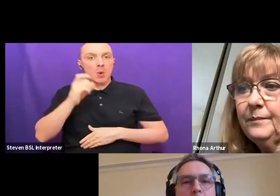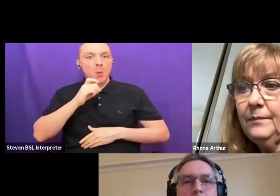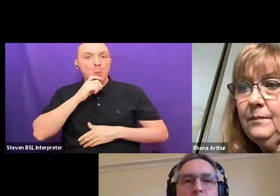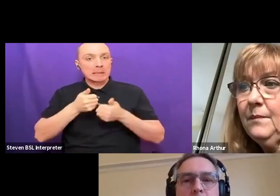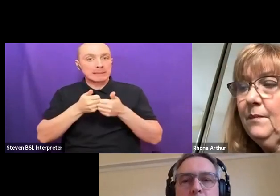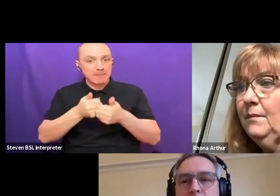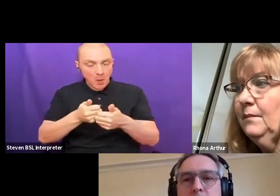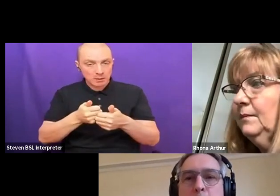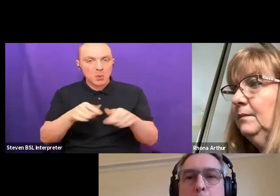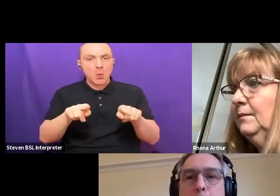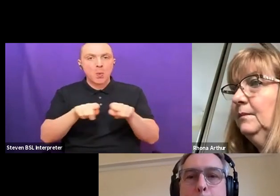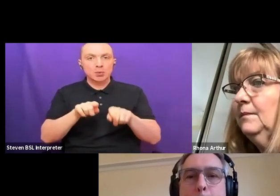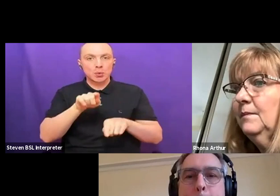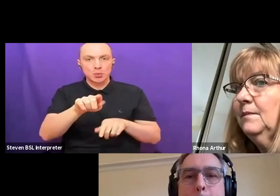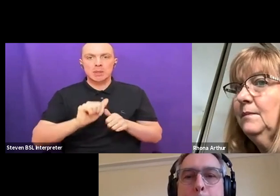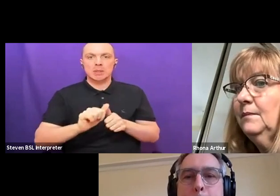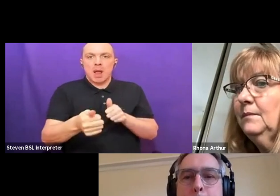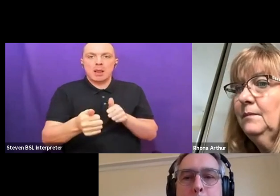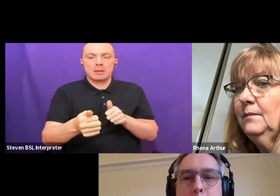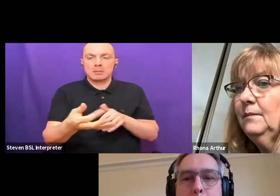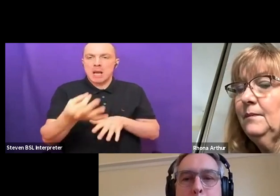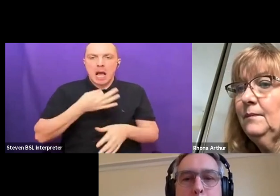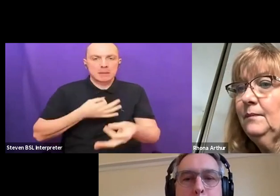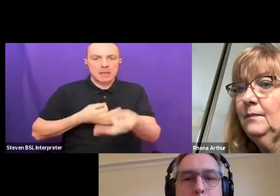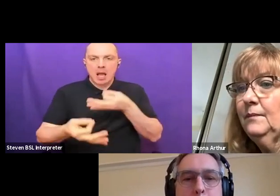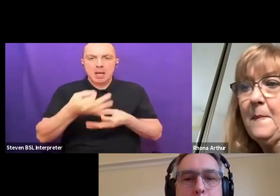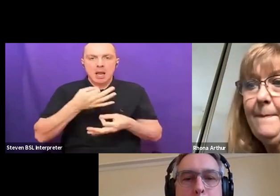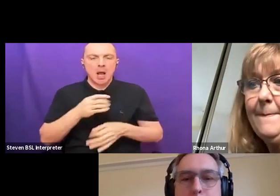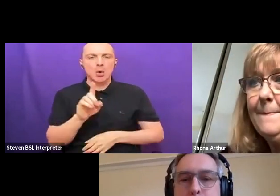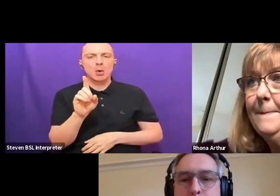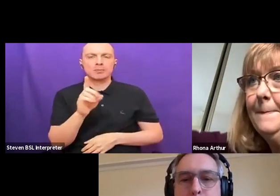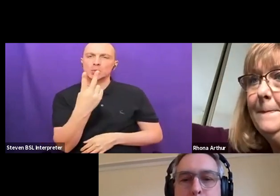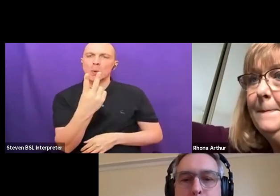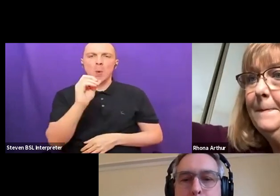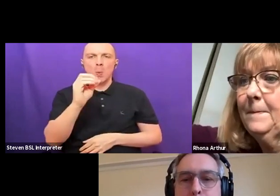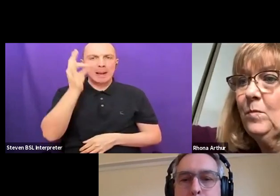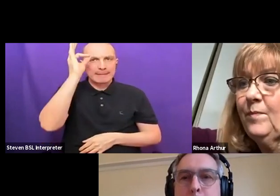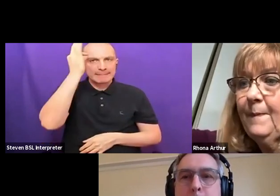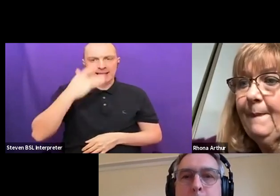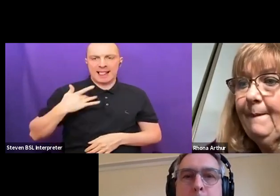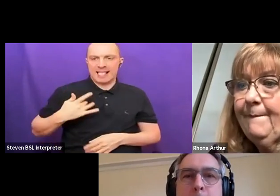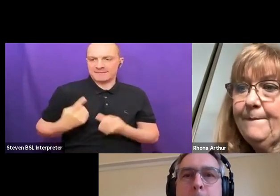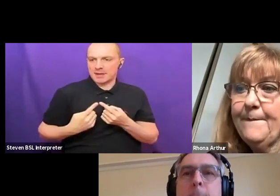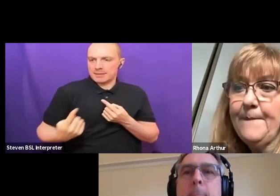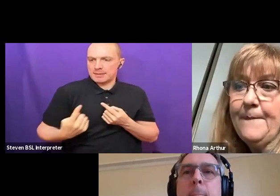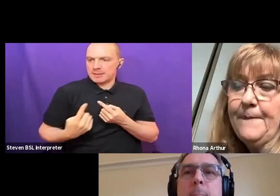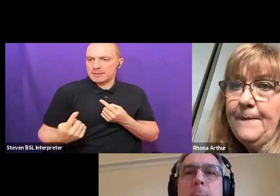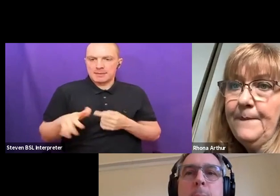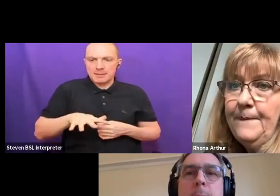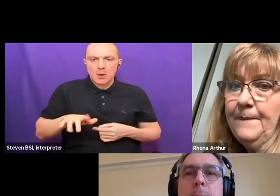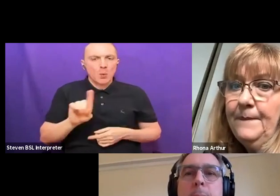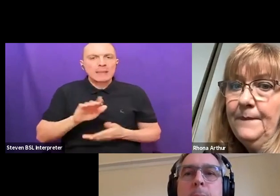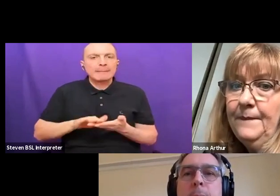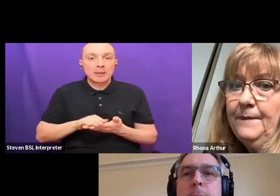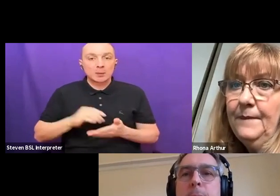ask questions about how a 20-minute neighbourhood might work in practice. Good morning, my name is Emma Scott, and I am